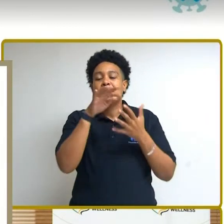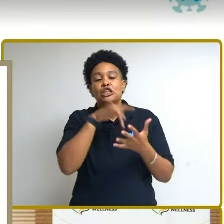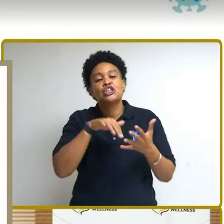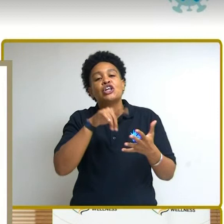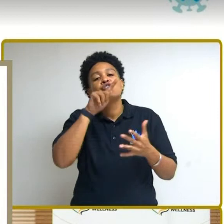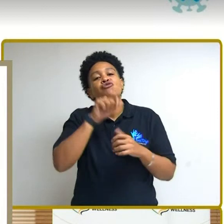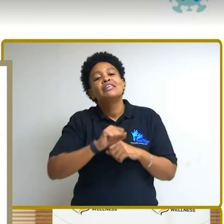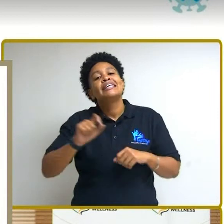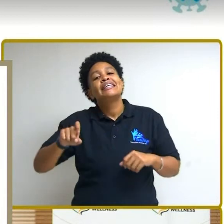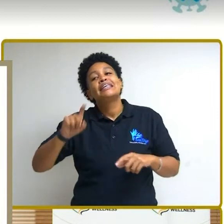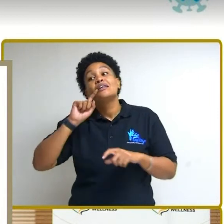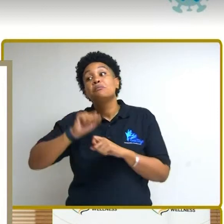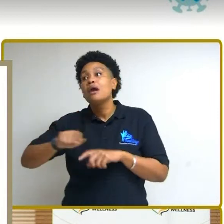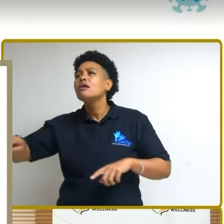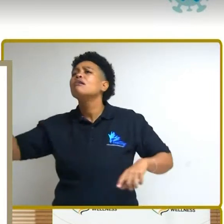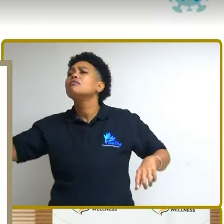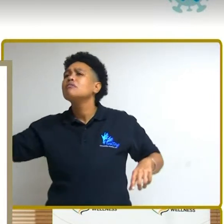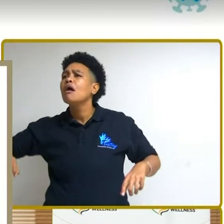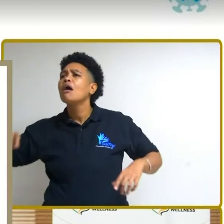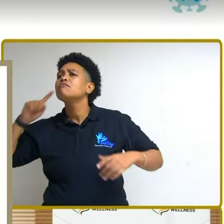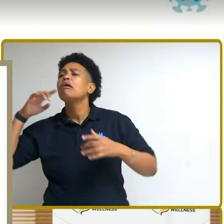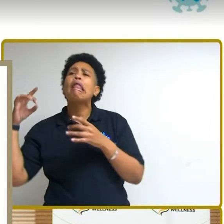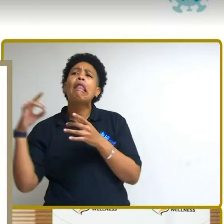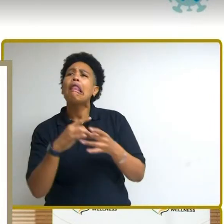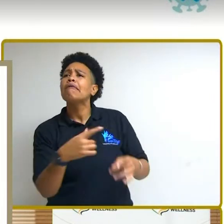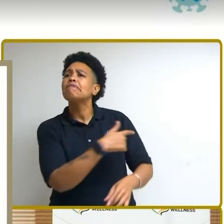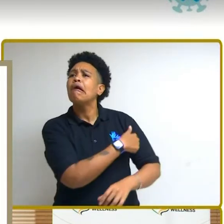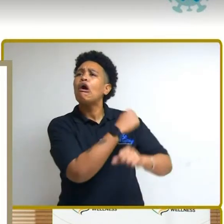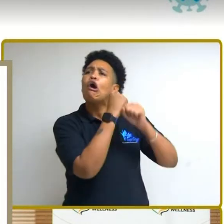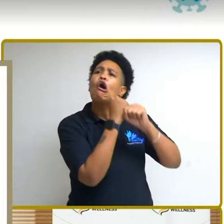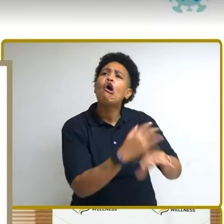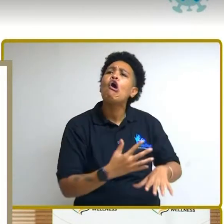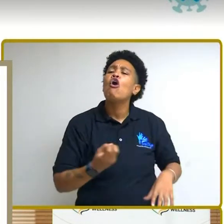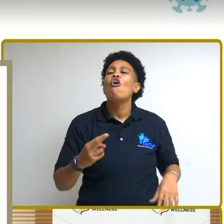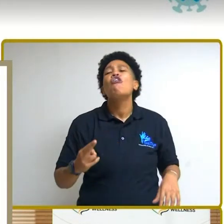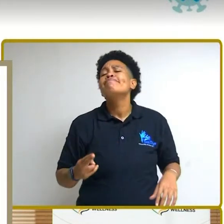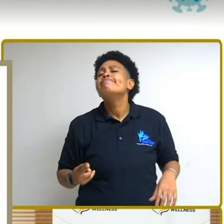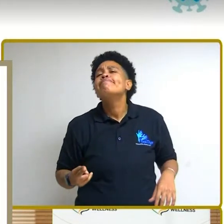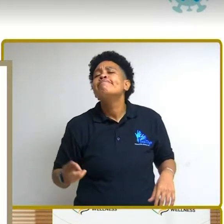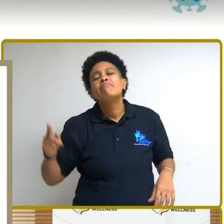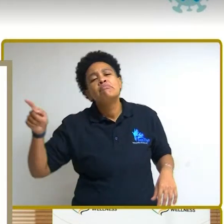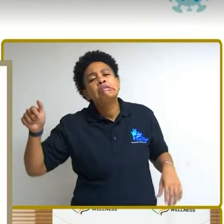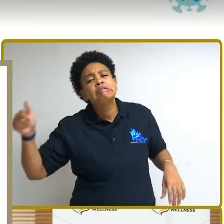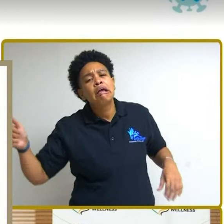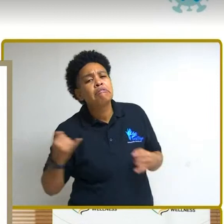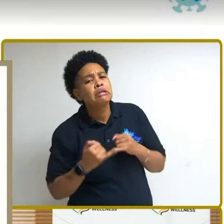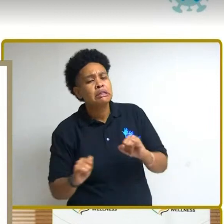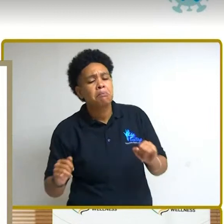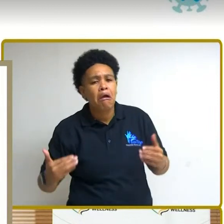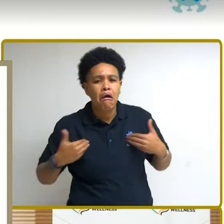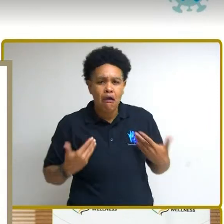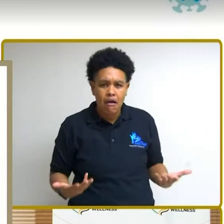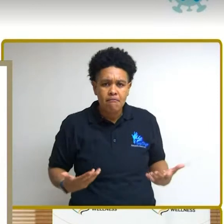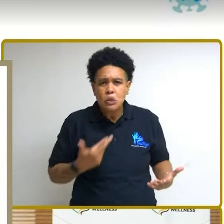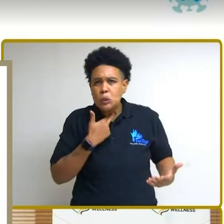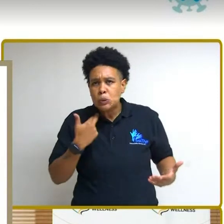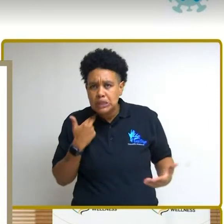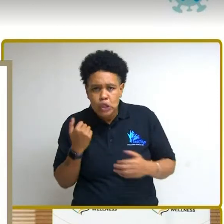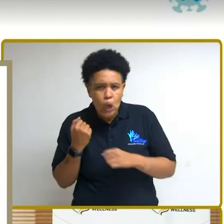are needed in order to better characterize the potential association between vaccination and risk